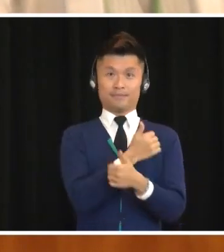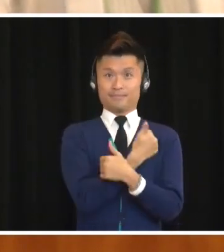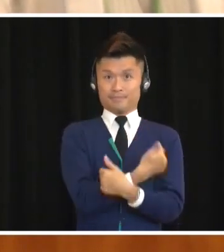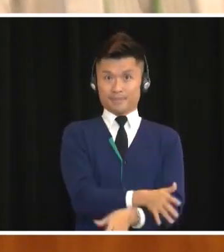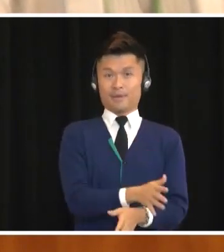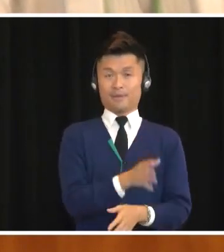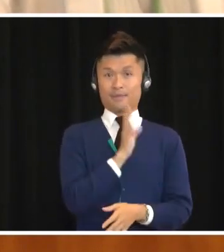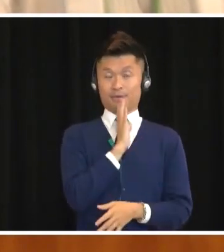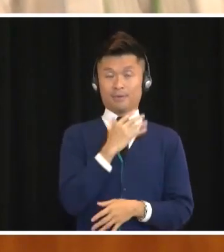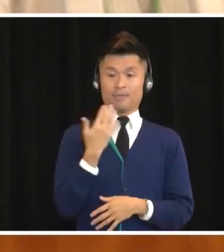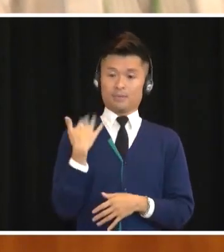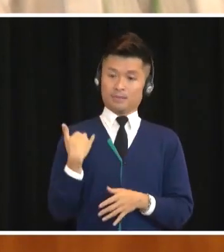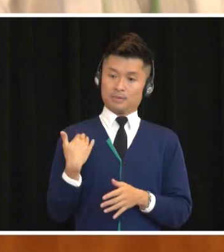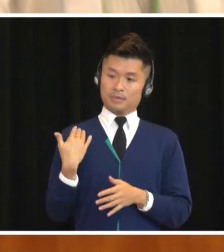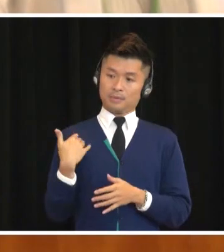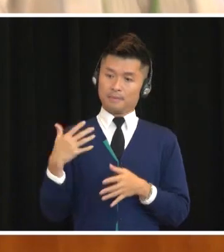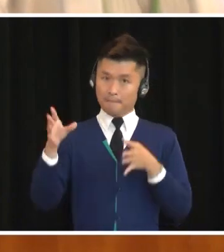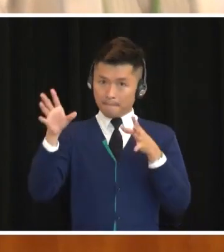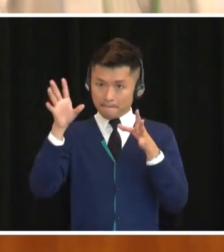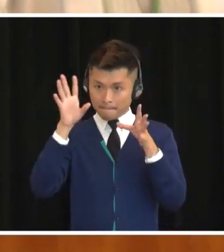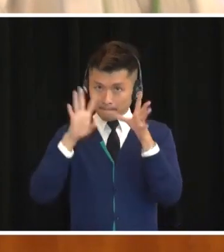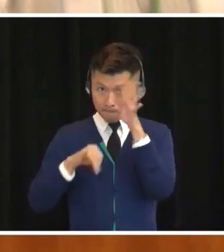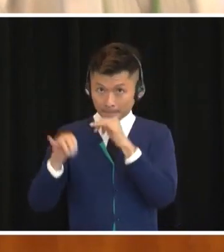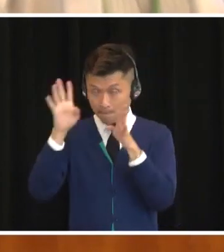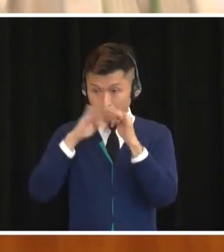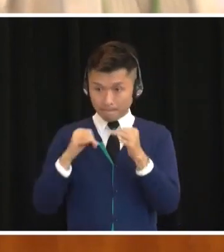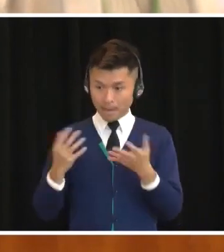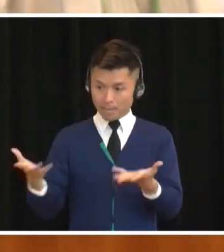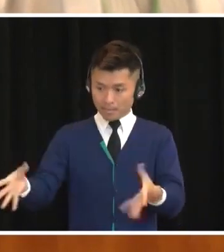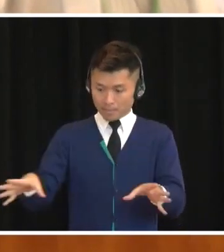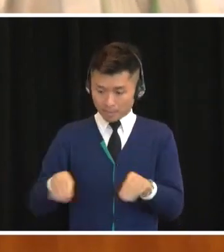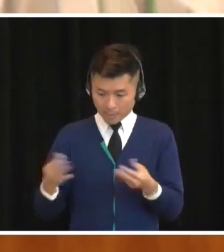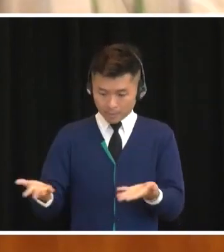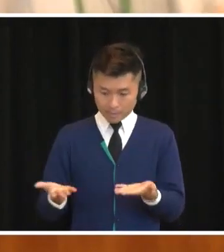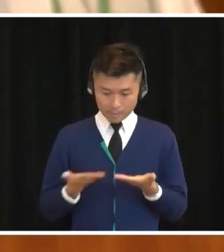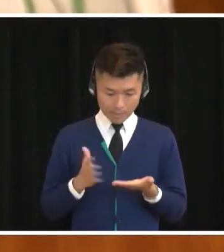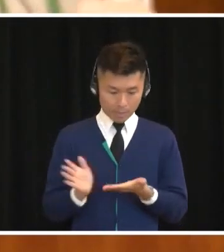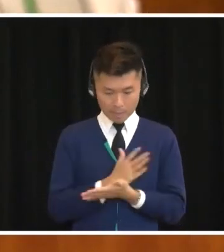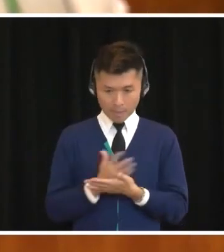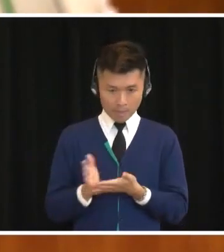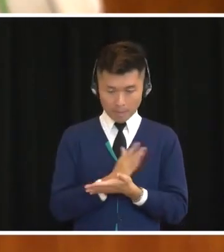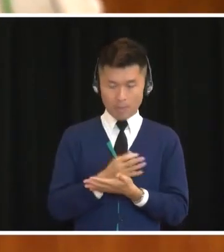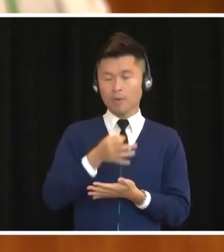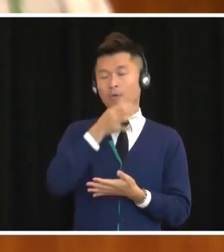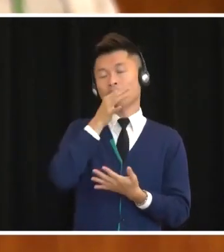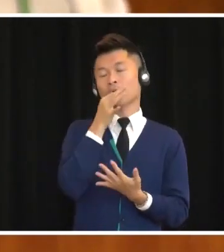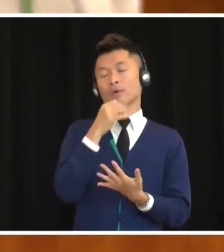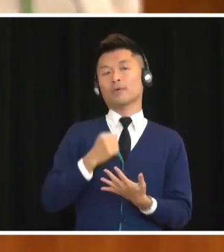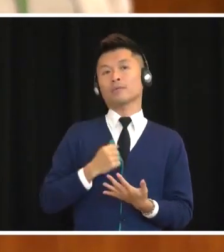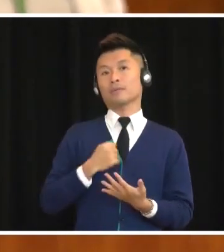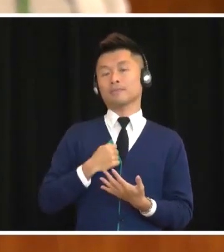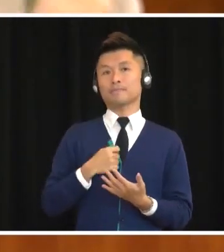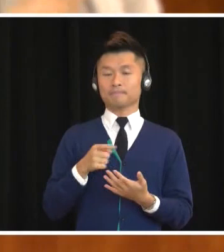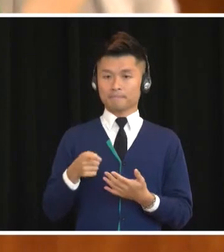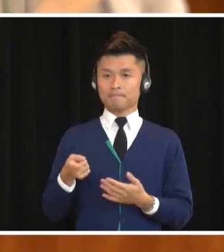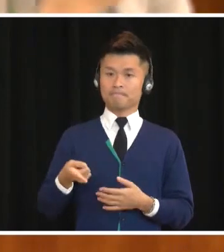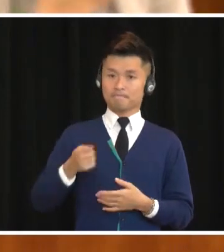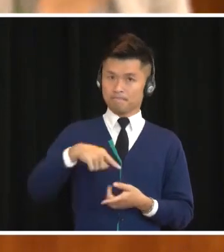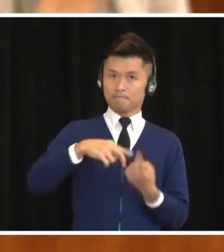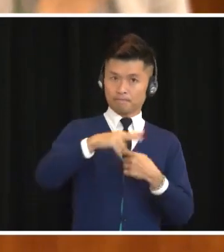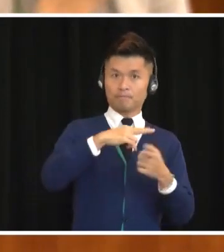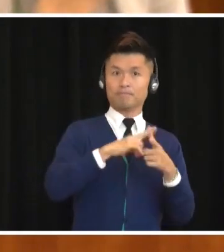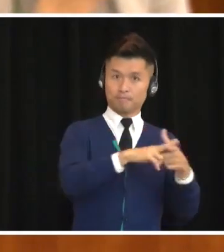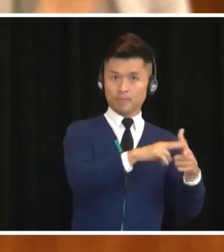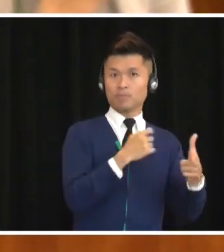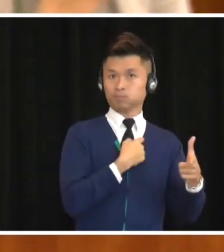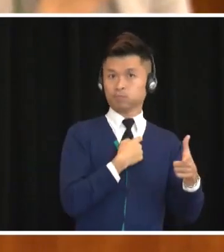Based on my own experience working at the juvenile court, because I, during the pretrial investigation,